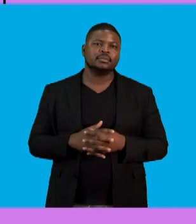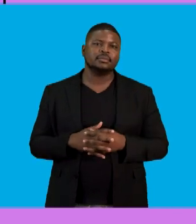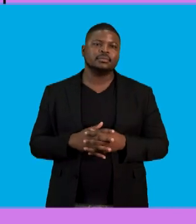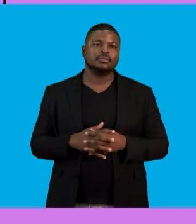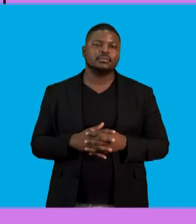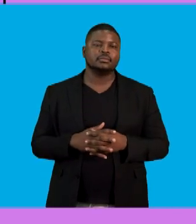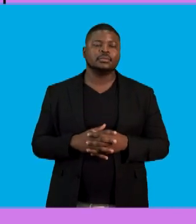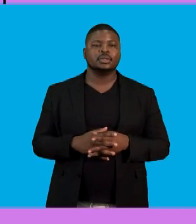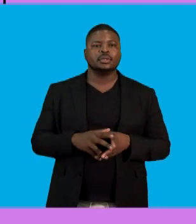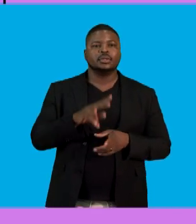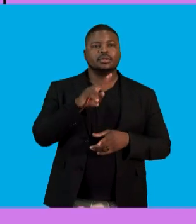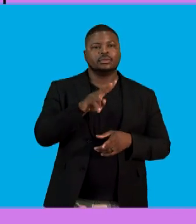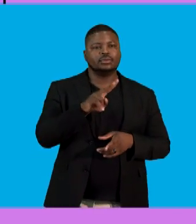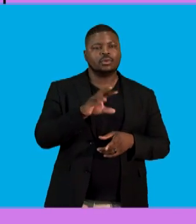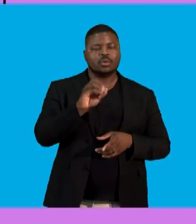say